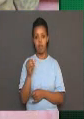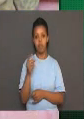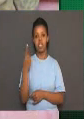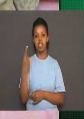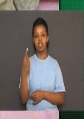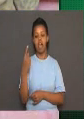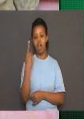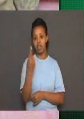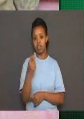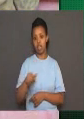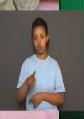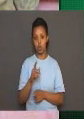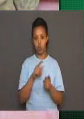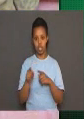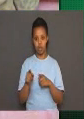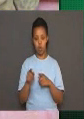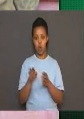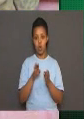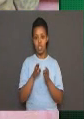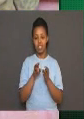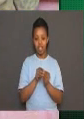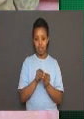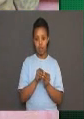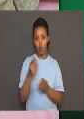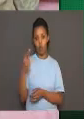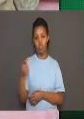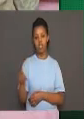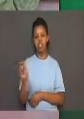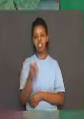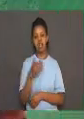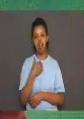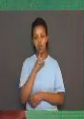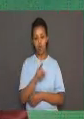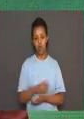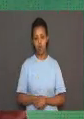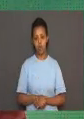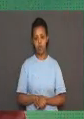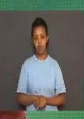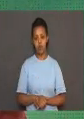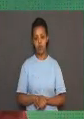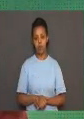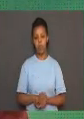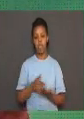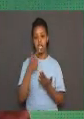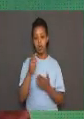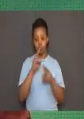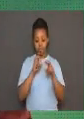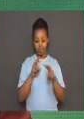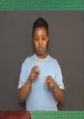1 plant with wrinkled green seeds. From his